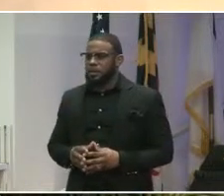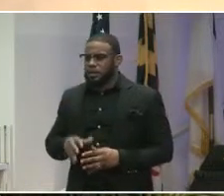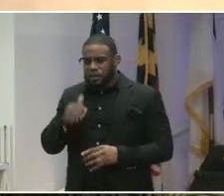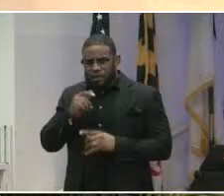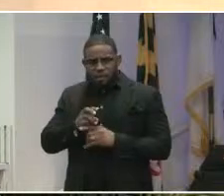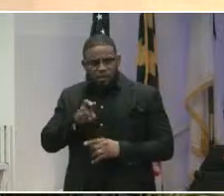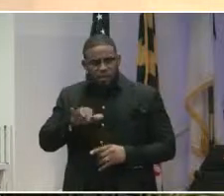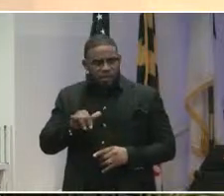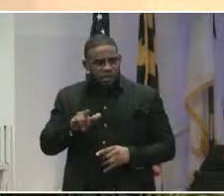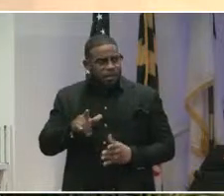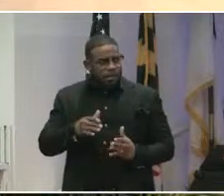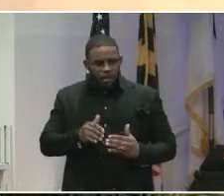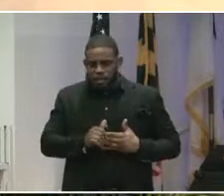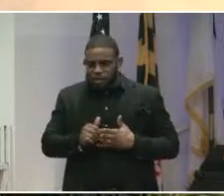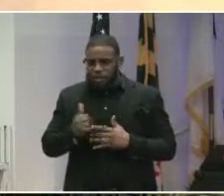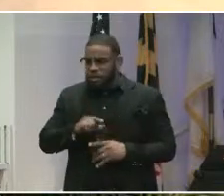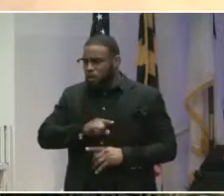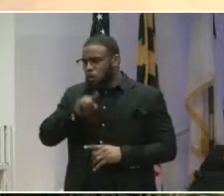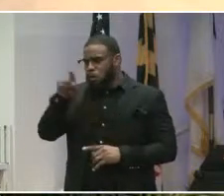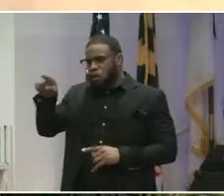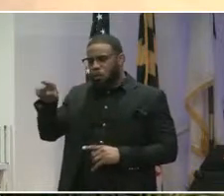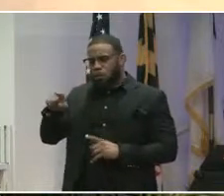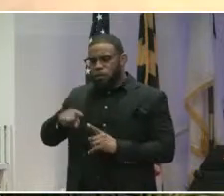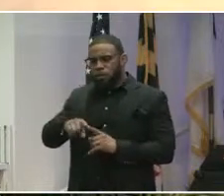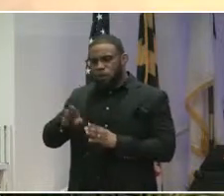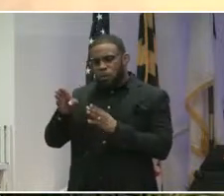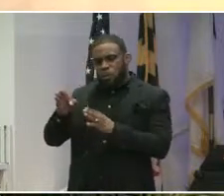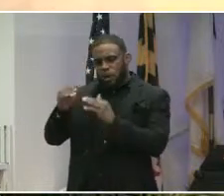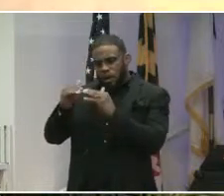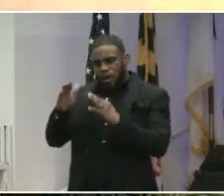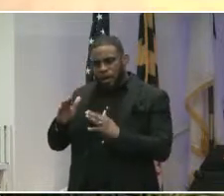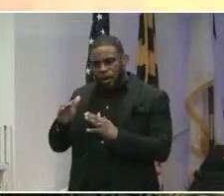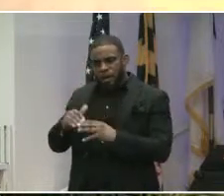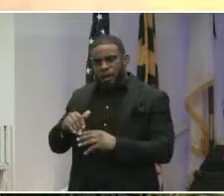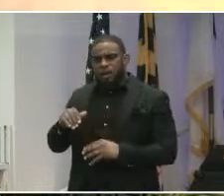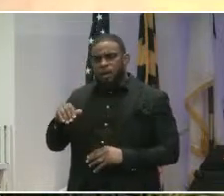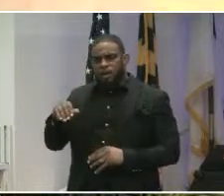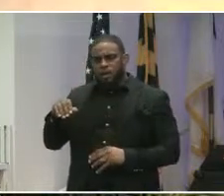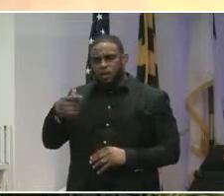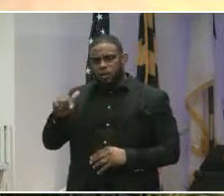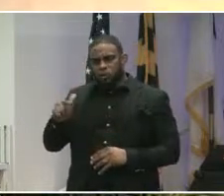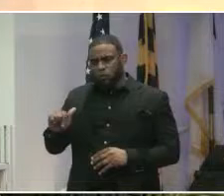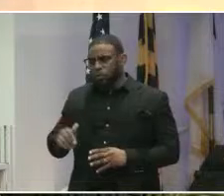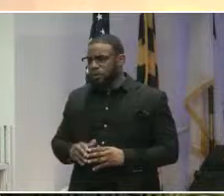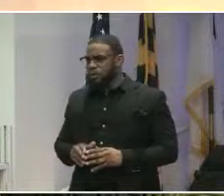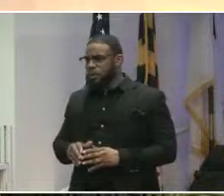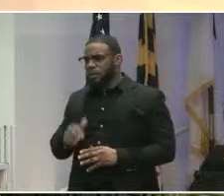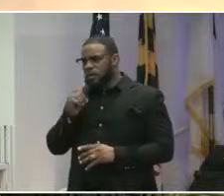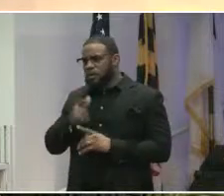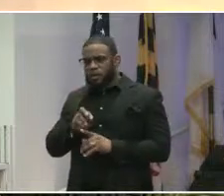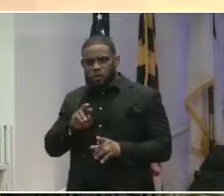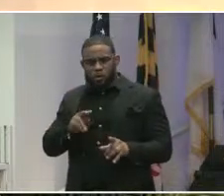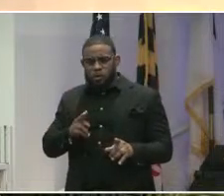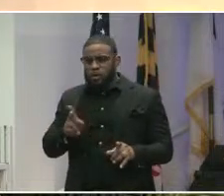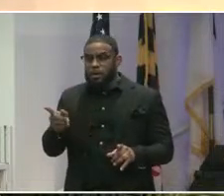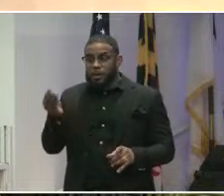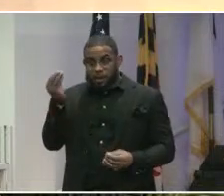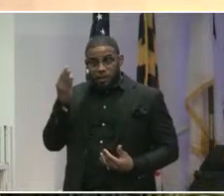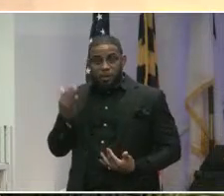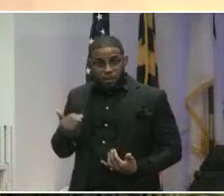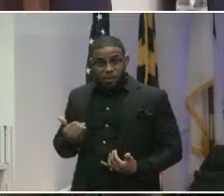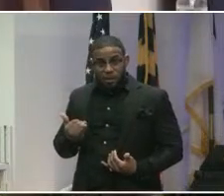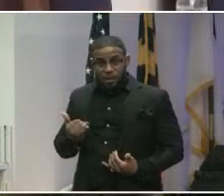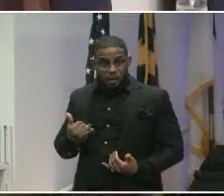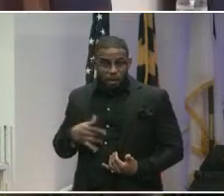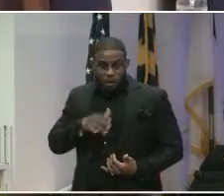Mary Johnson, they took us over to a person's house in Quitman, Georgia. And Sister Ruth, they tell me now, you